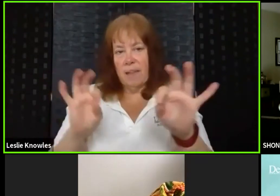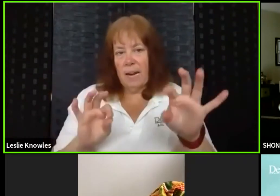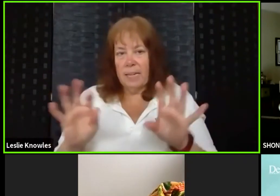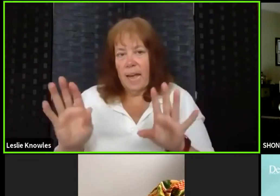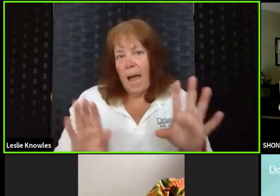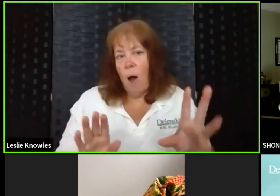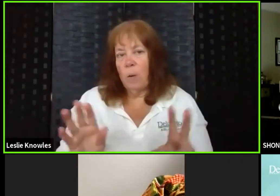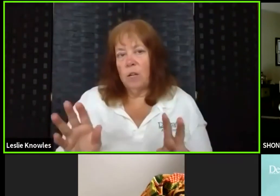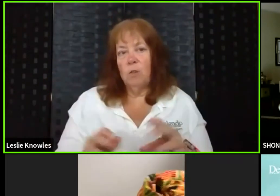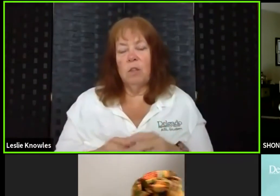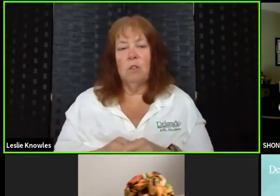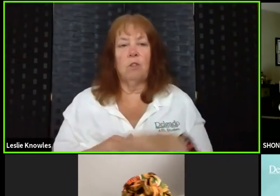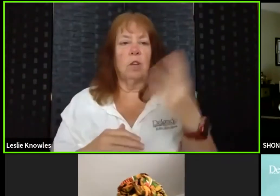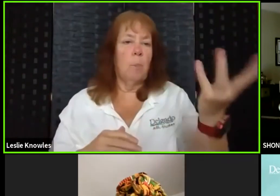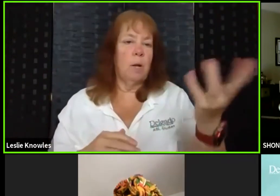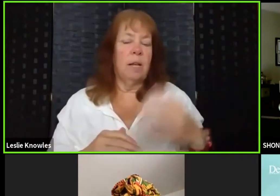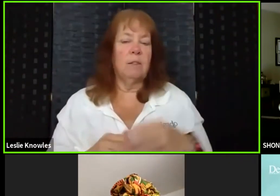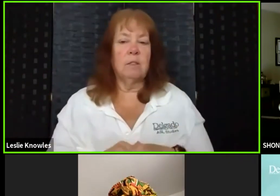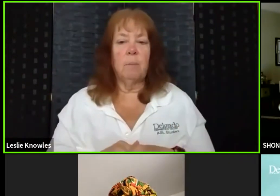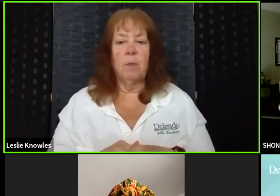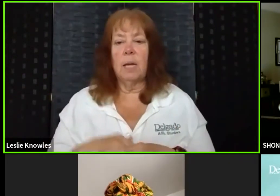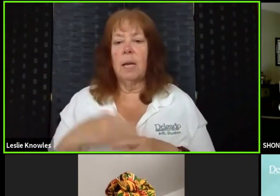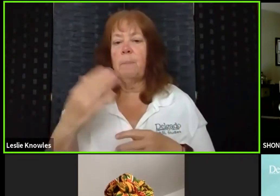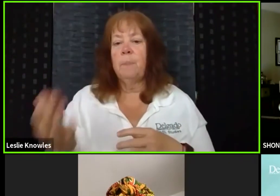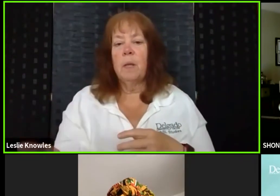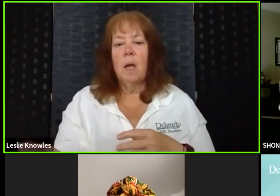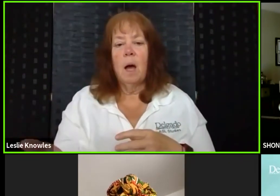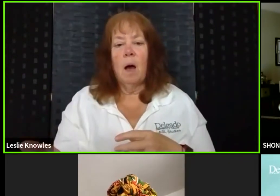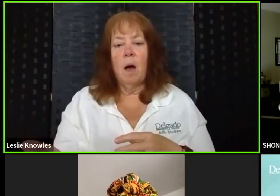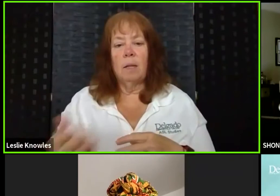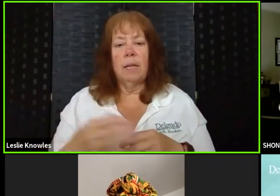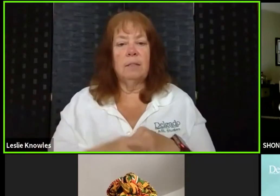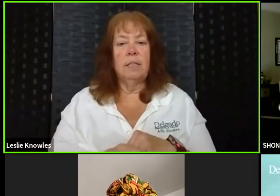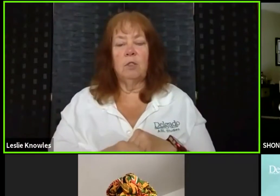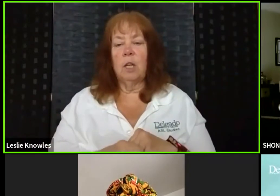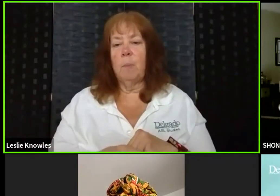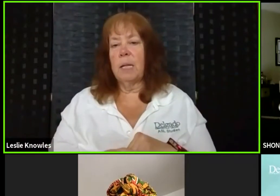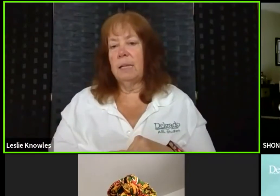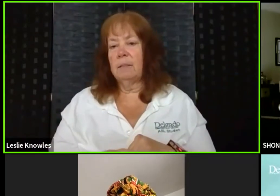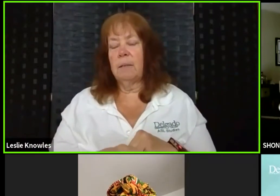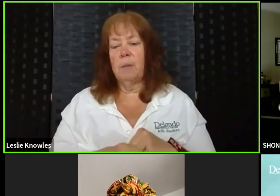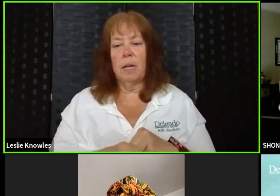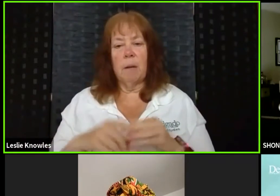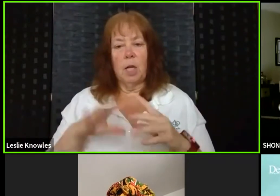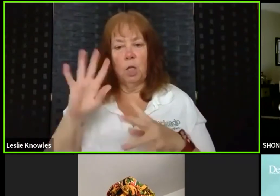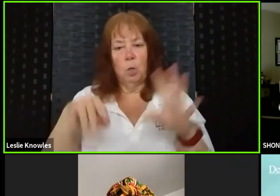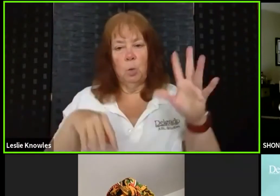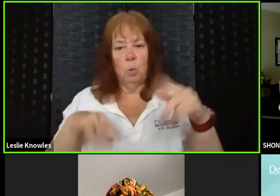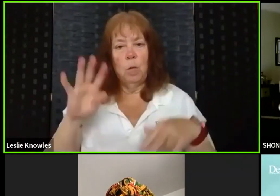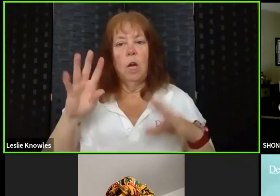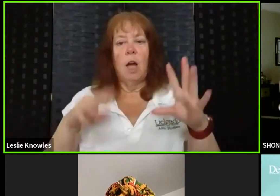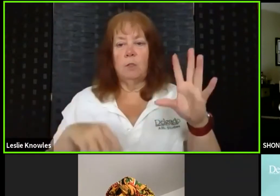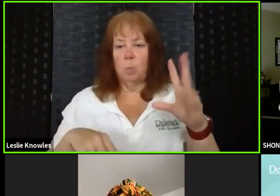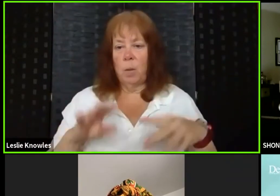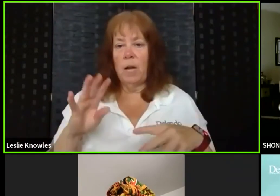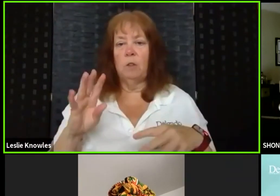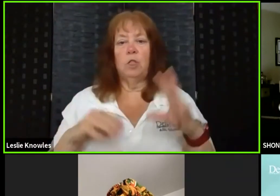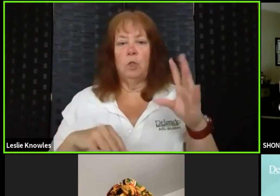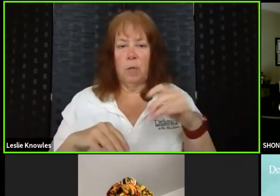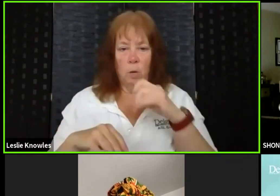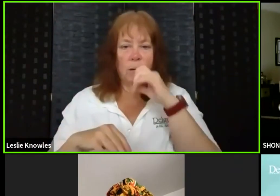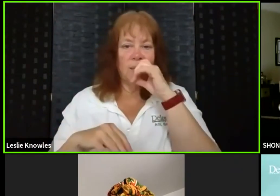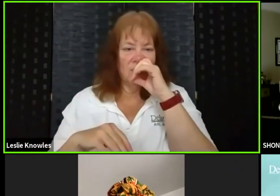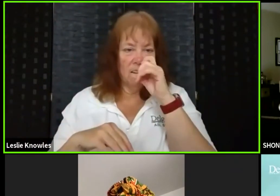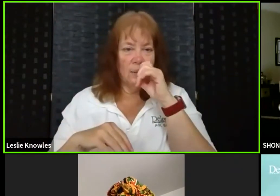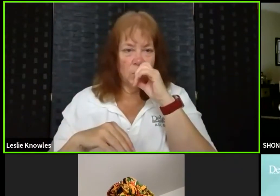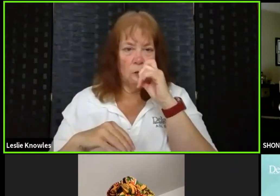out exactly how we can do this. There's a couple classes I'm thinking. Lexi, there's a couple of classes I'm thinking about you as well to